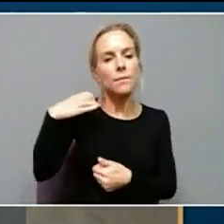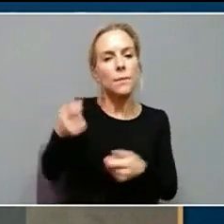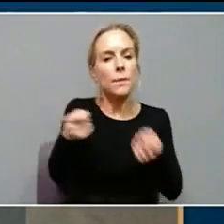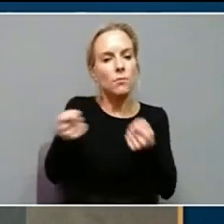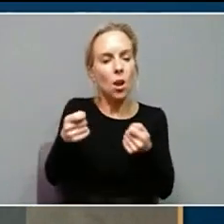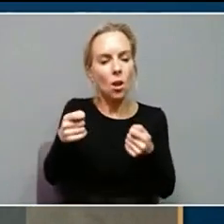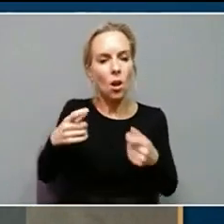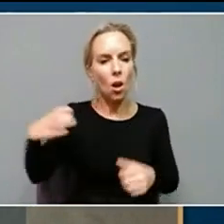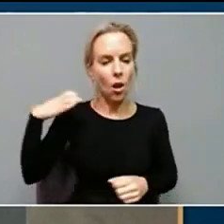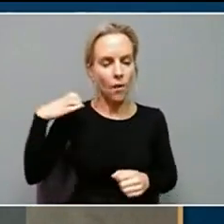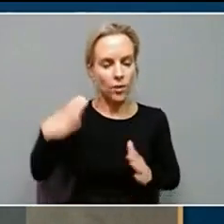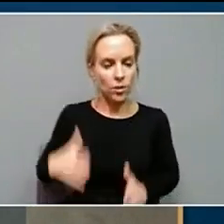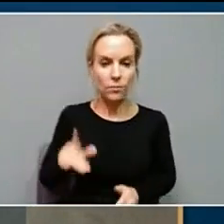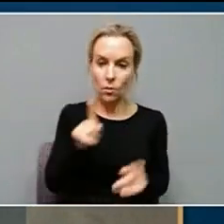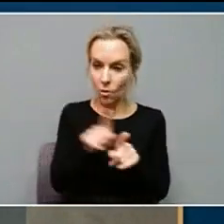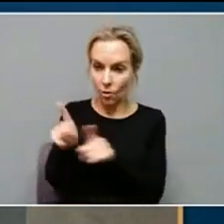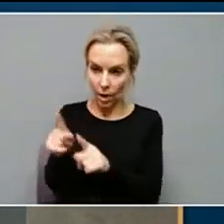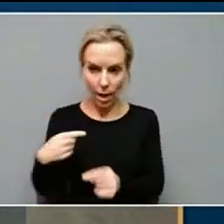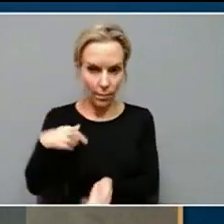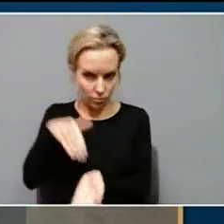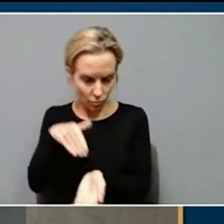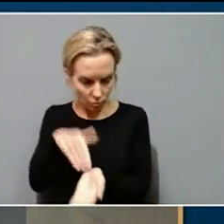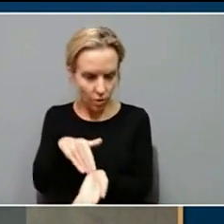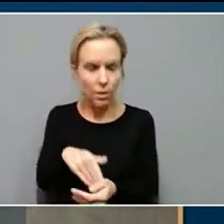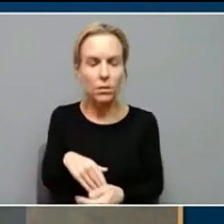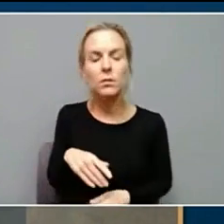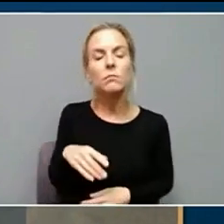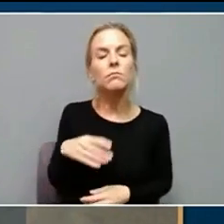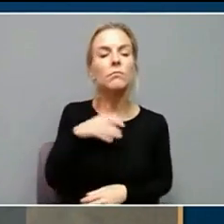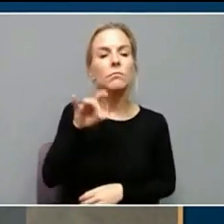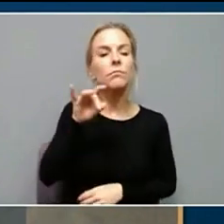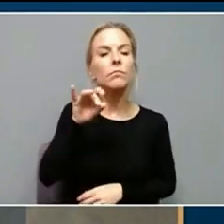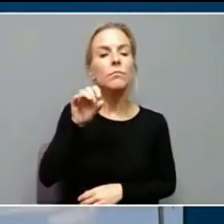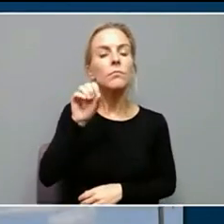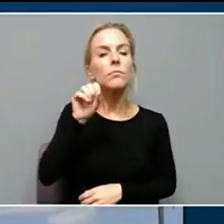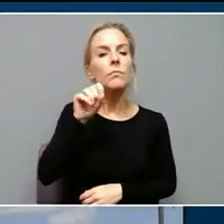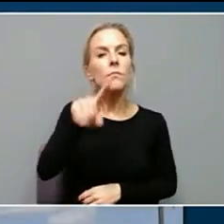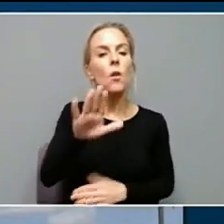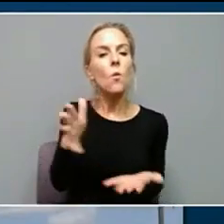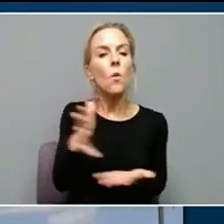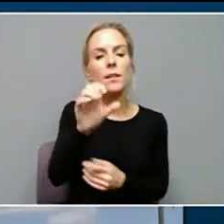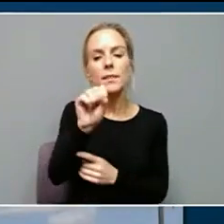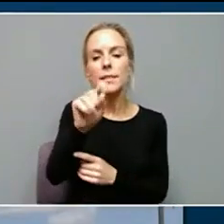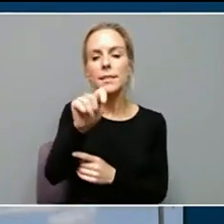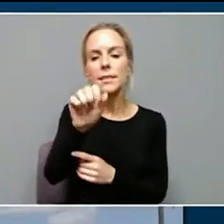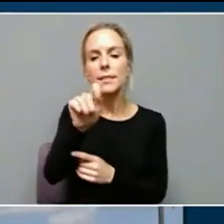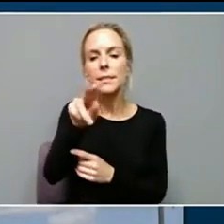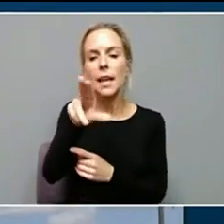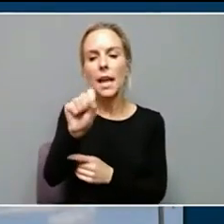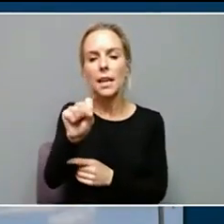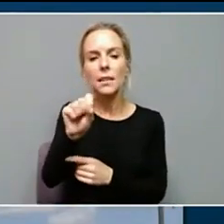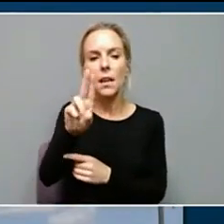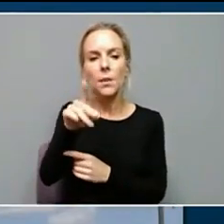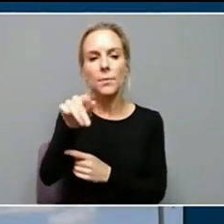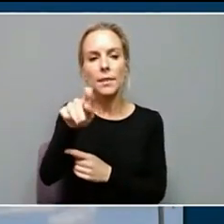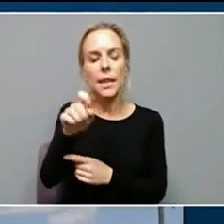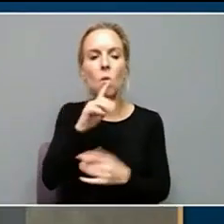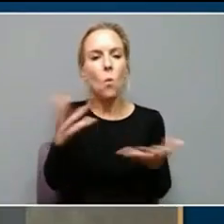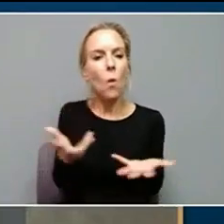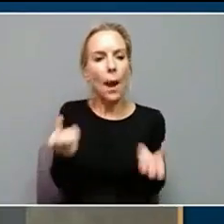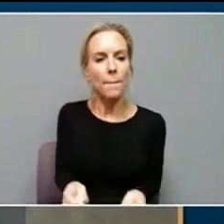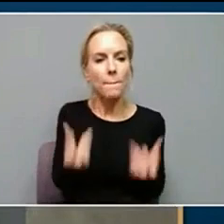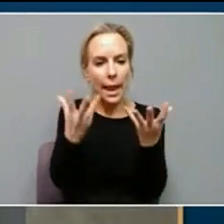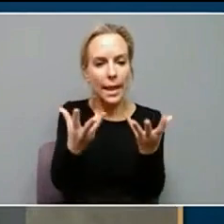also a physician. Today, I want to give a status update on the current situation of our patients and our capacity here in Henderson, Kentucky.